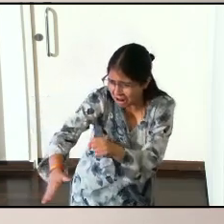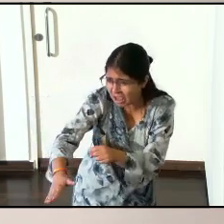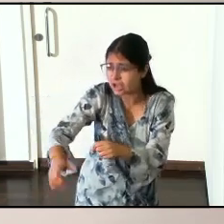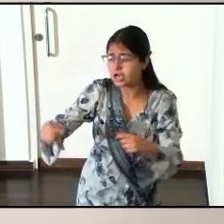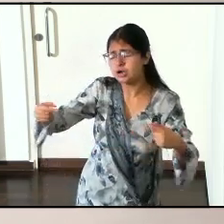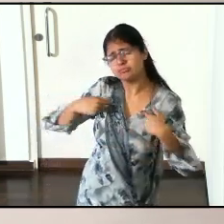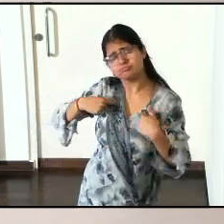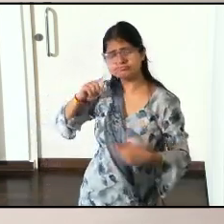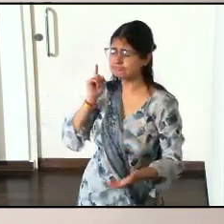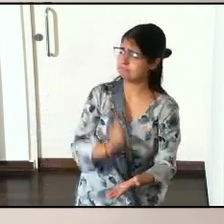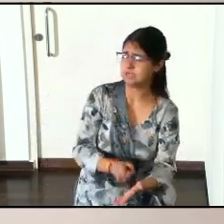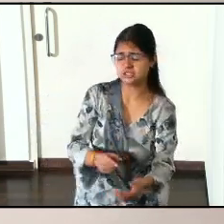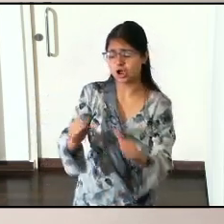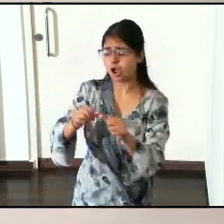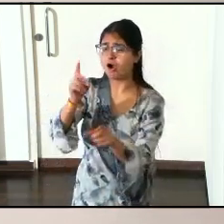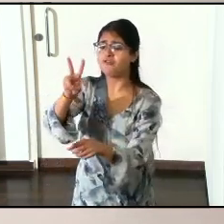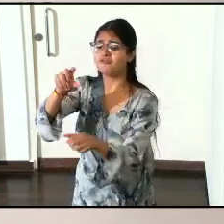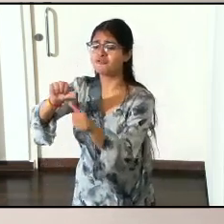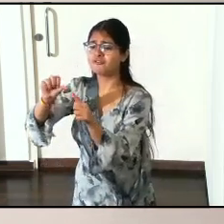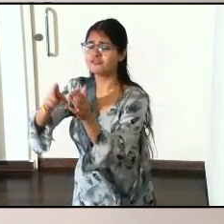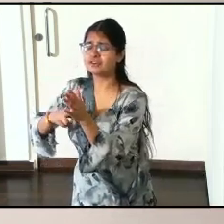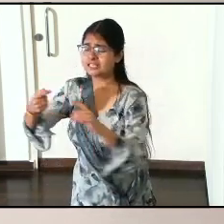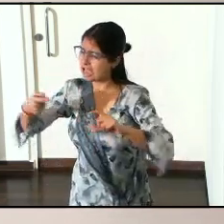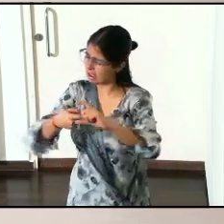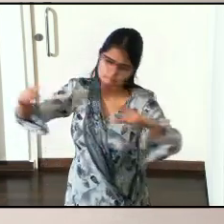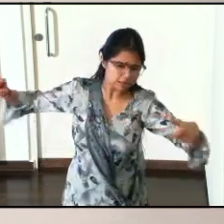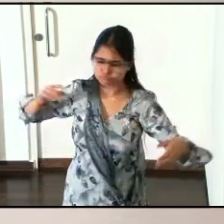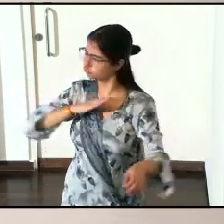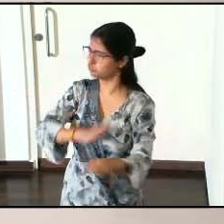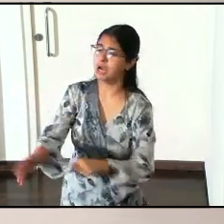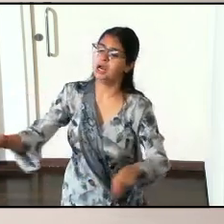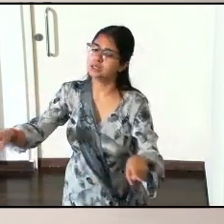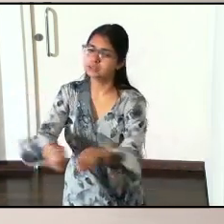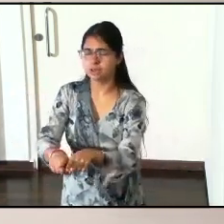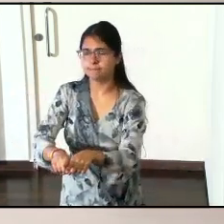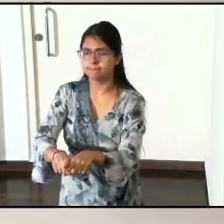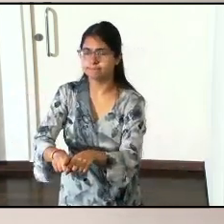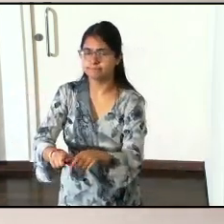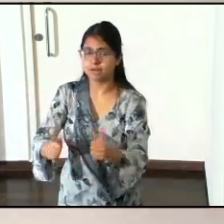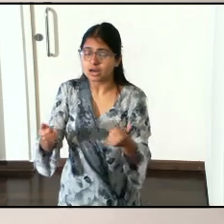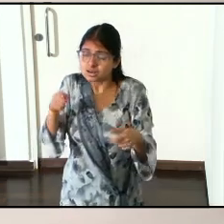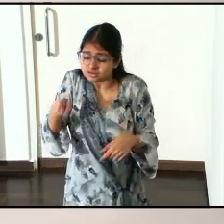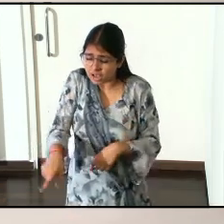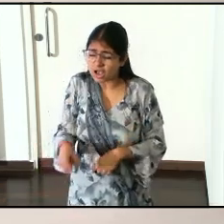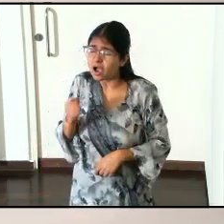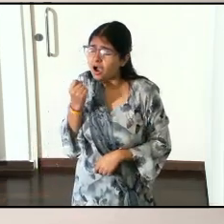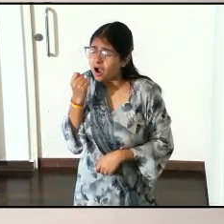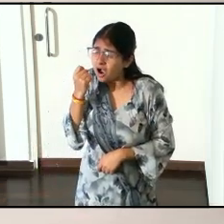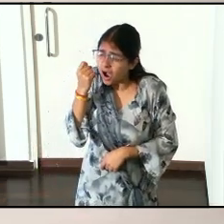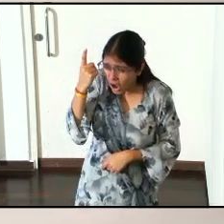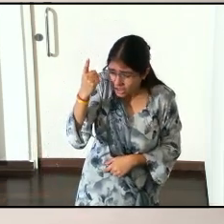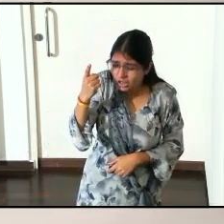them? So you also unlearn certain things. You also unlearn how to